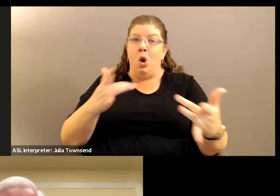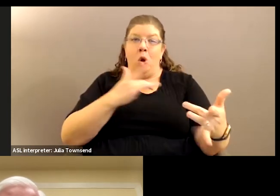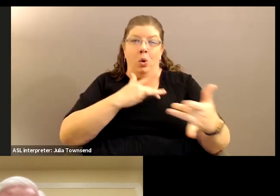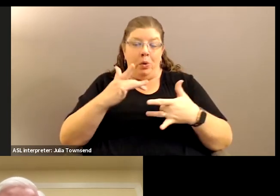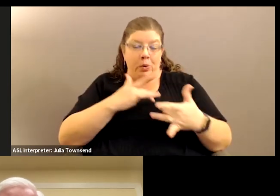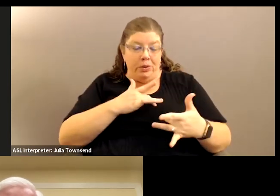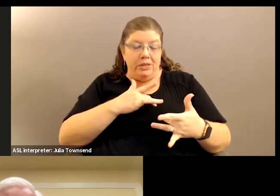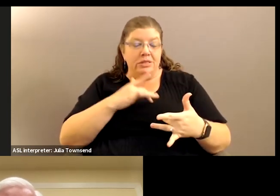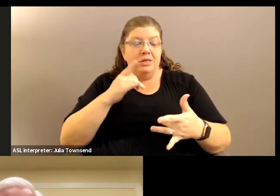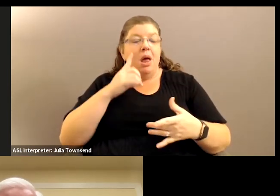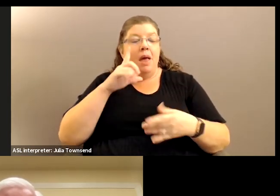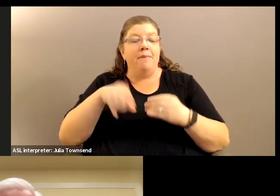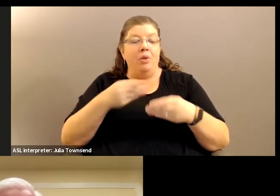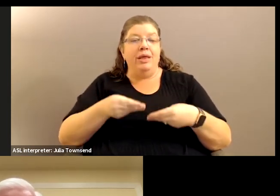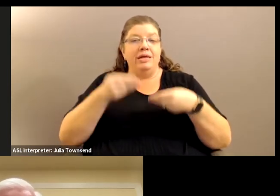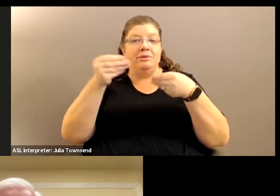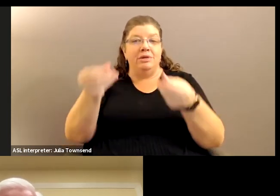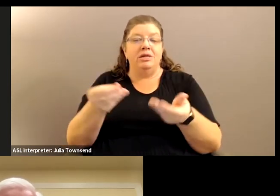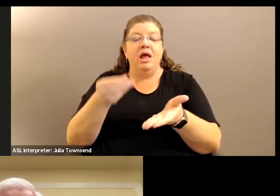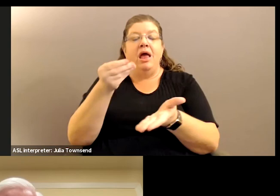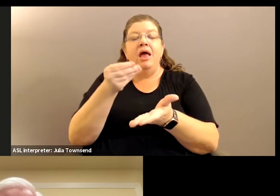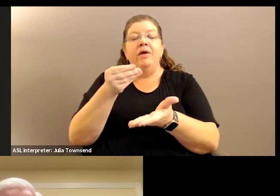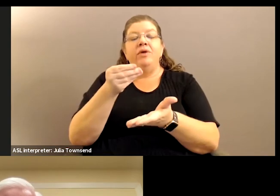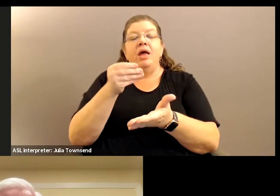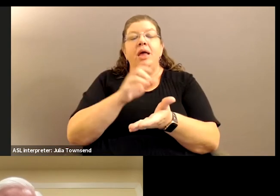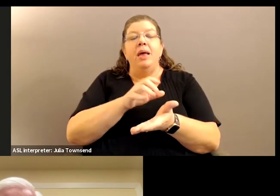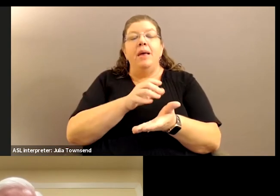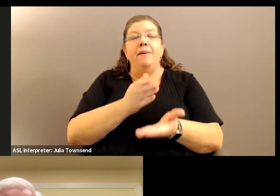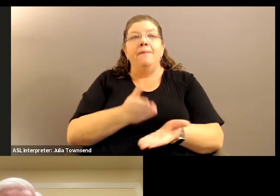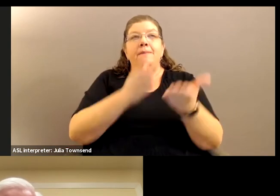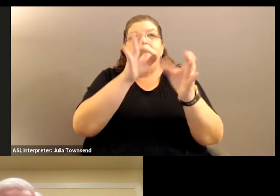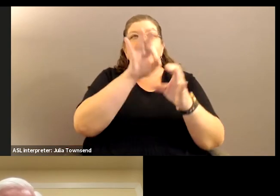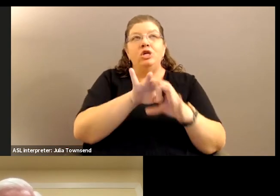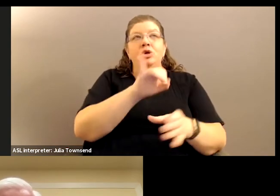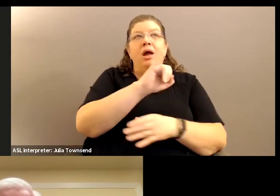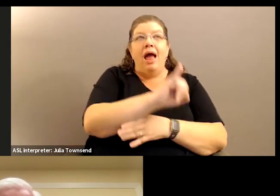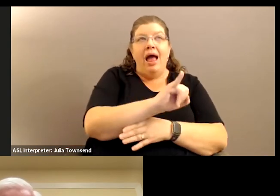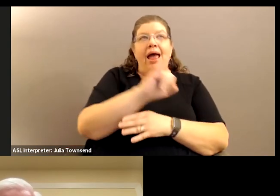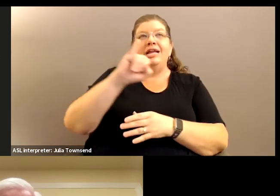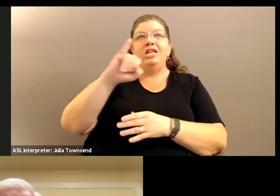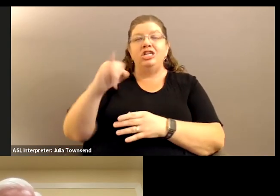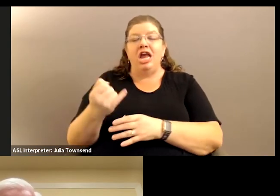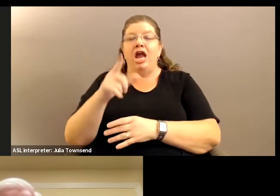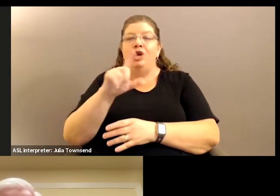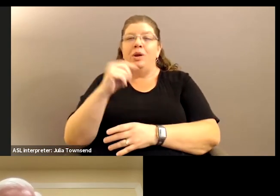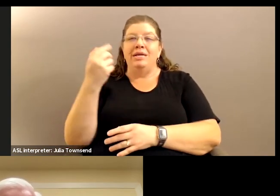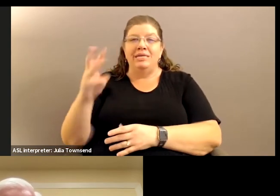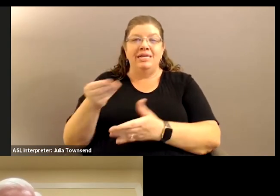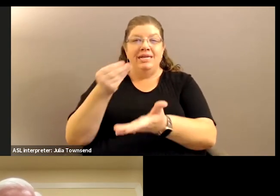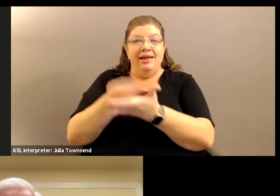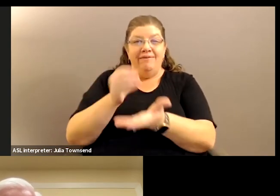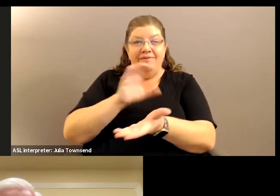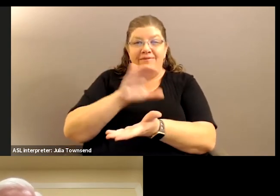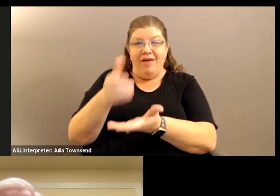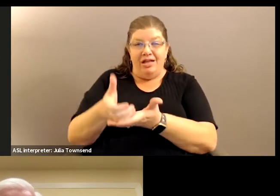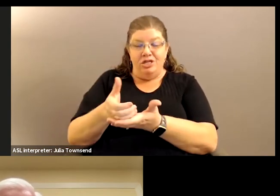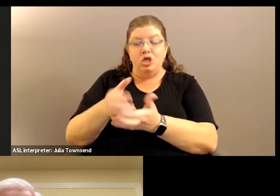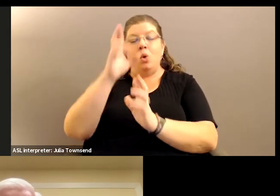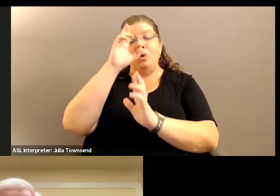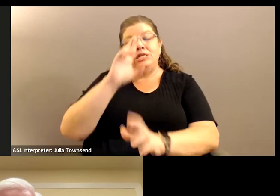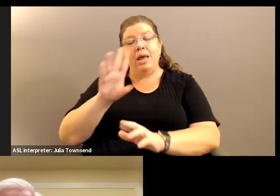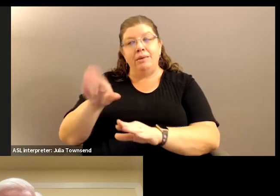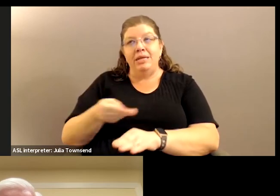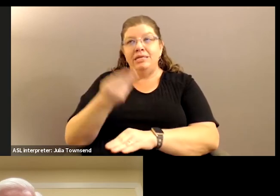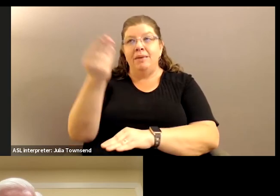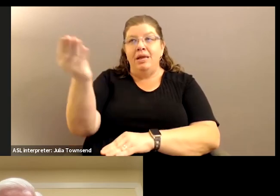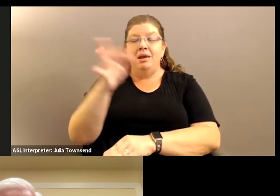regarding the expenditure of measure i and j 2016 funds respectfully submitted by